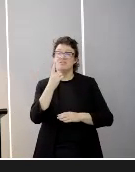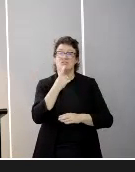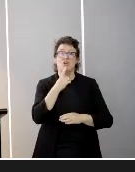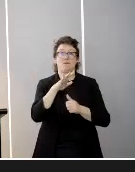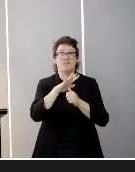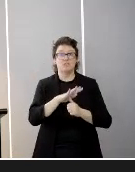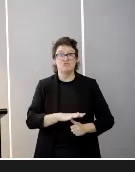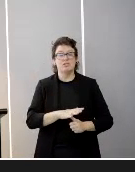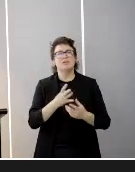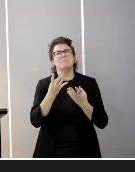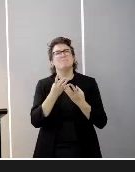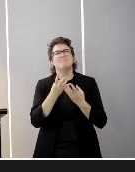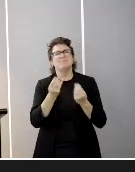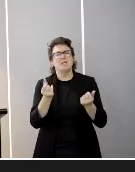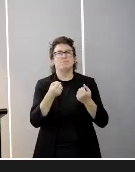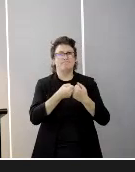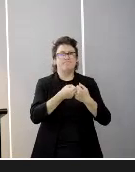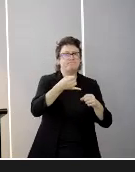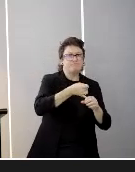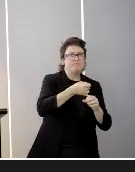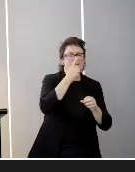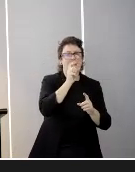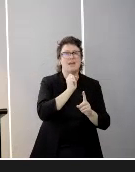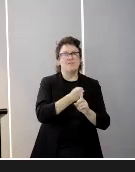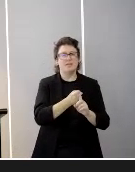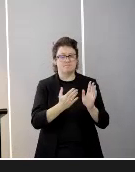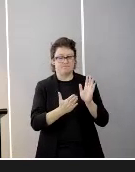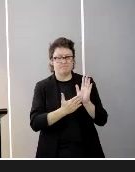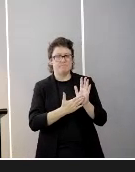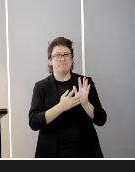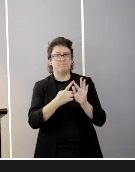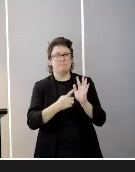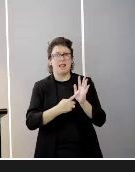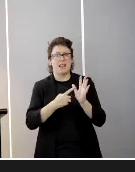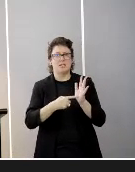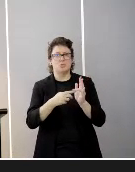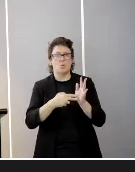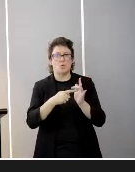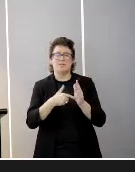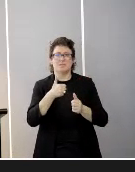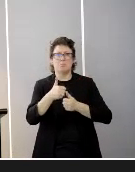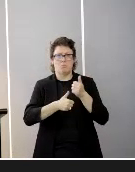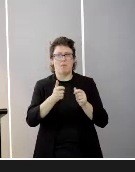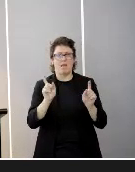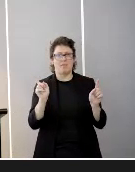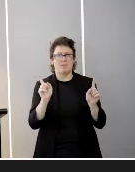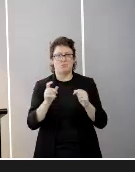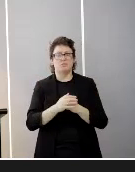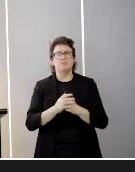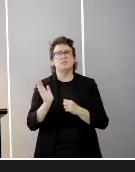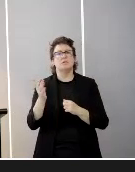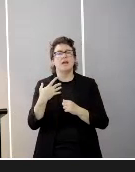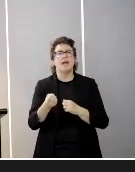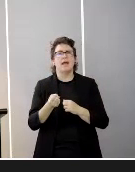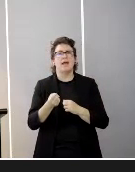then particular drugs that might affect the body clock. So melatonin is something that's really popular at the moment. So you